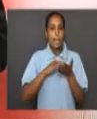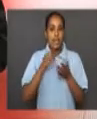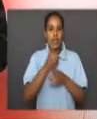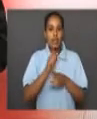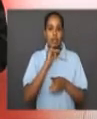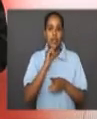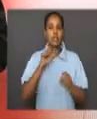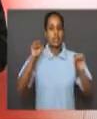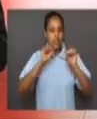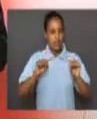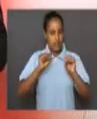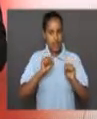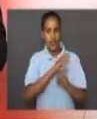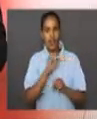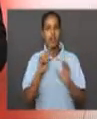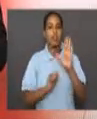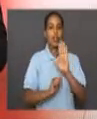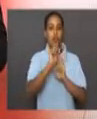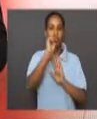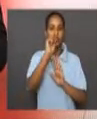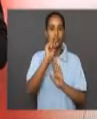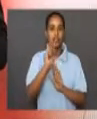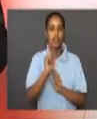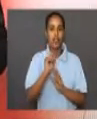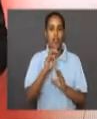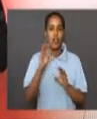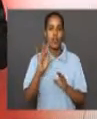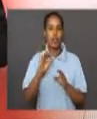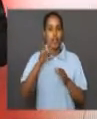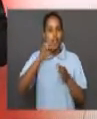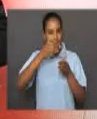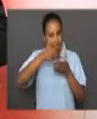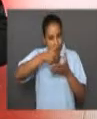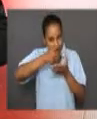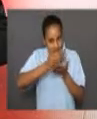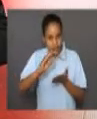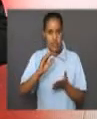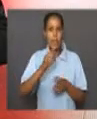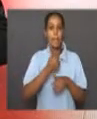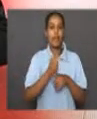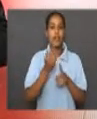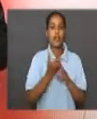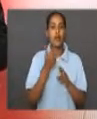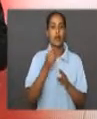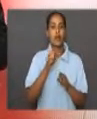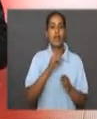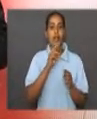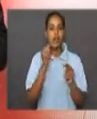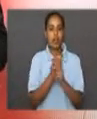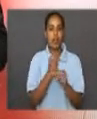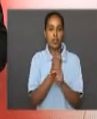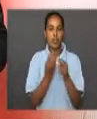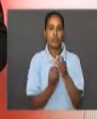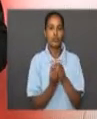Metallurgy is the science and technology of extracting metals from their